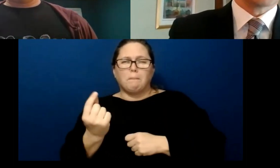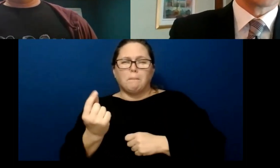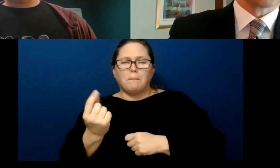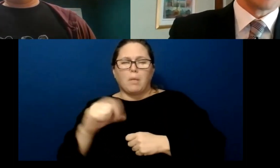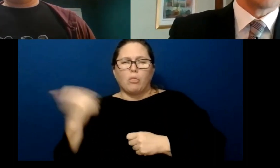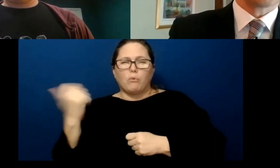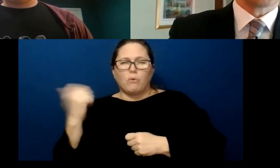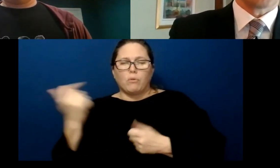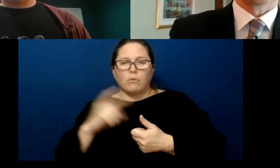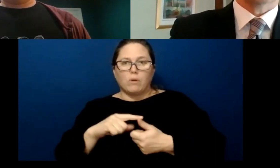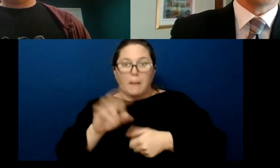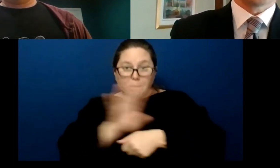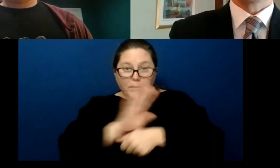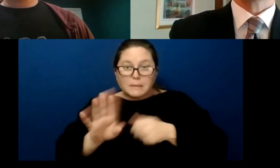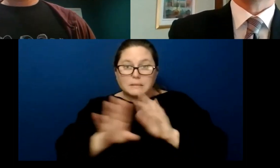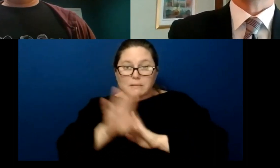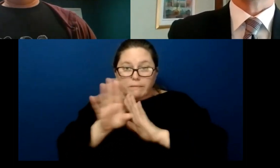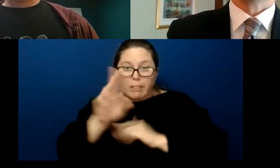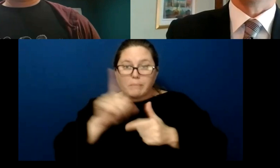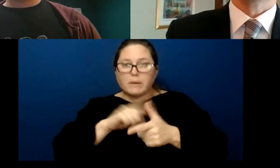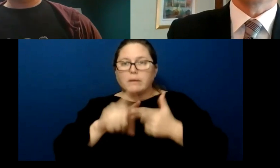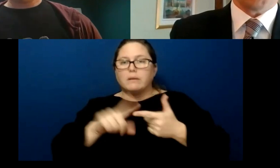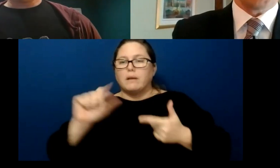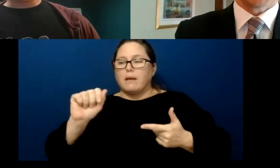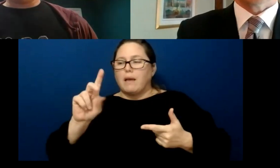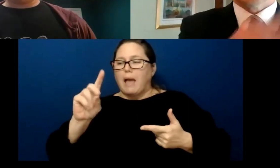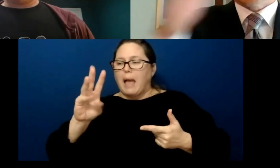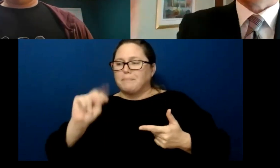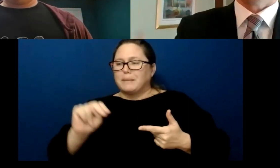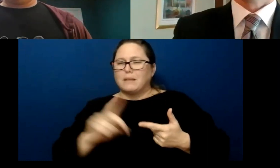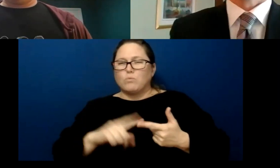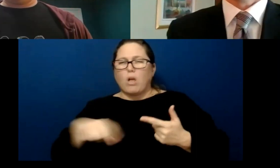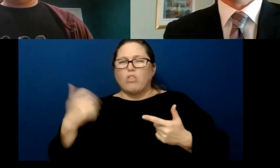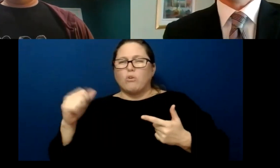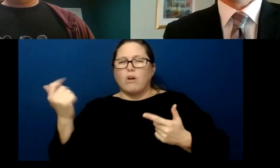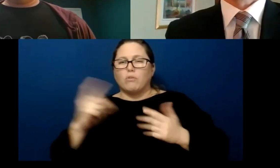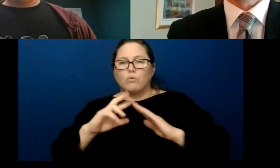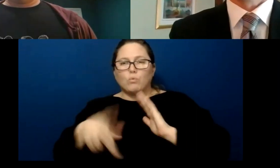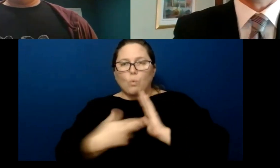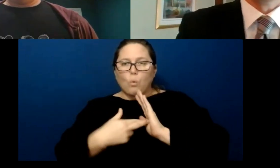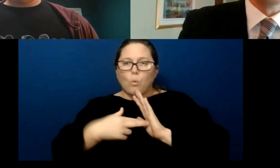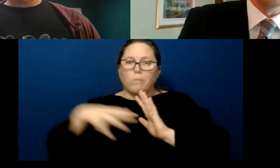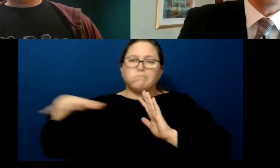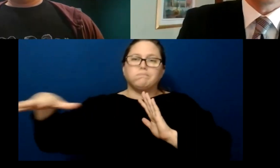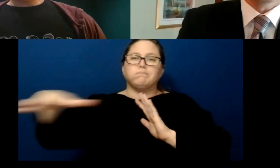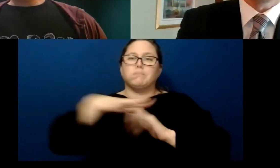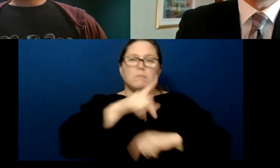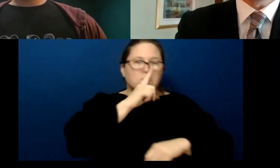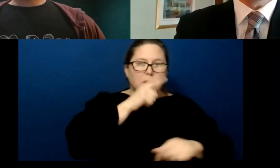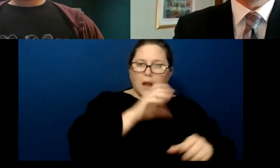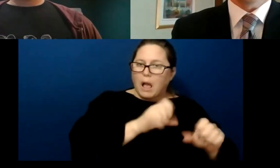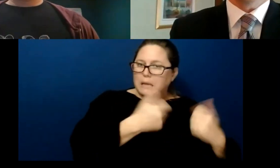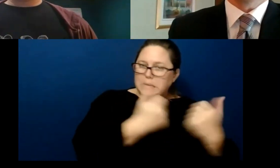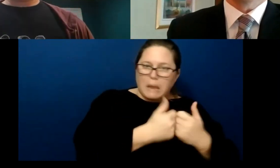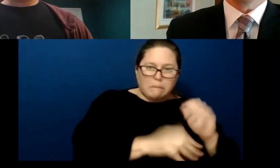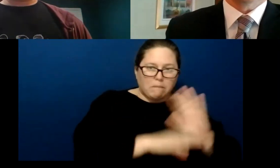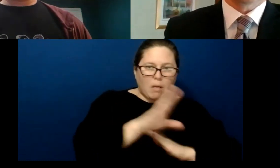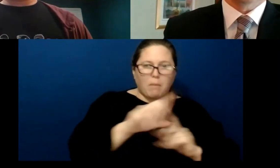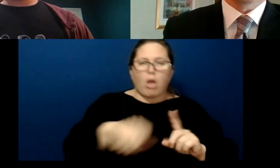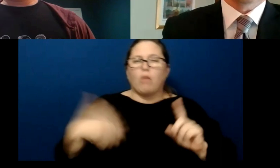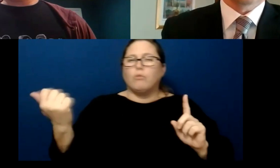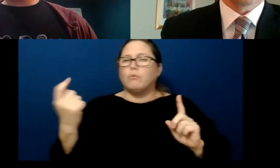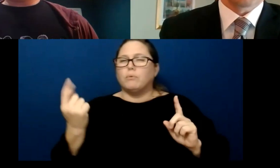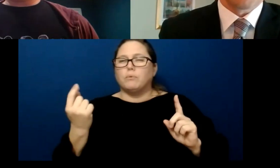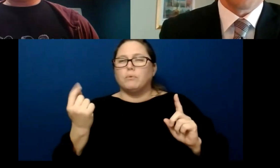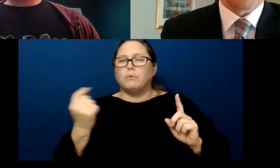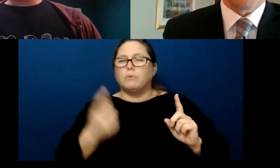or administrative work. What are some other jobs and roles that you see around you at the company? Yeah, for sure.